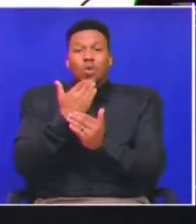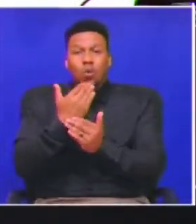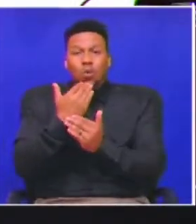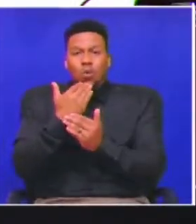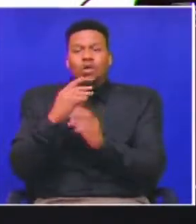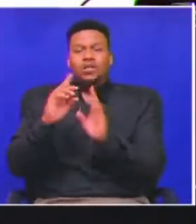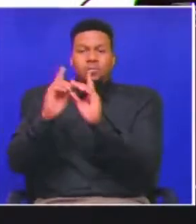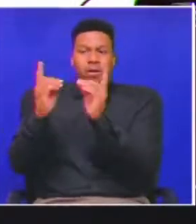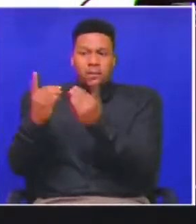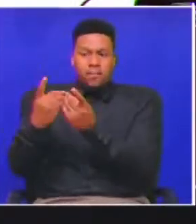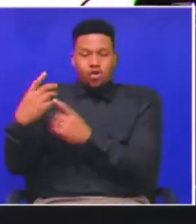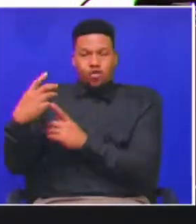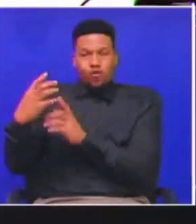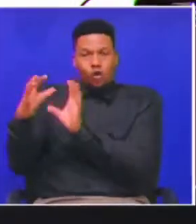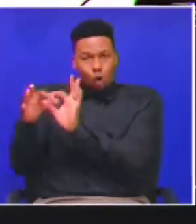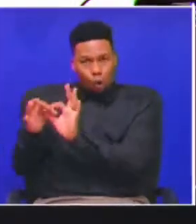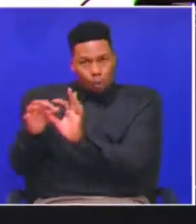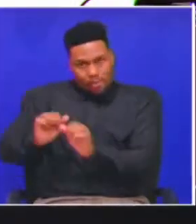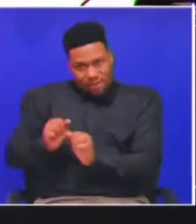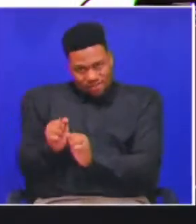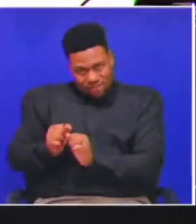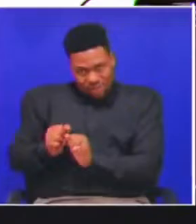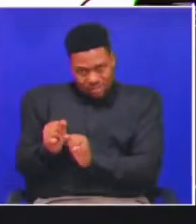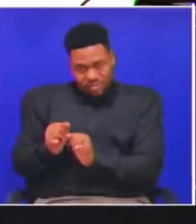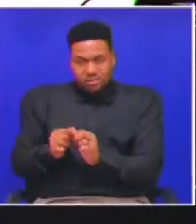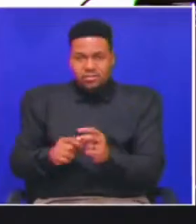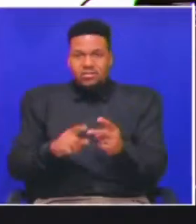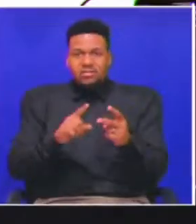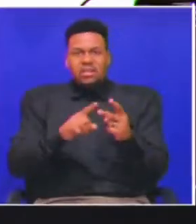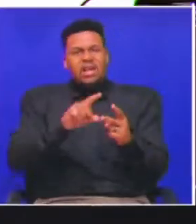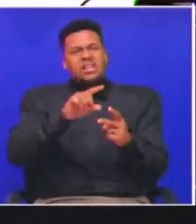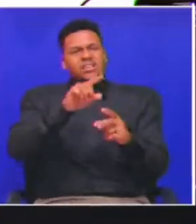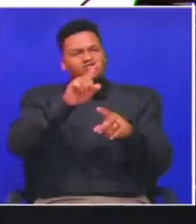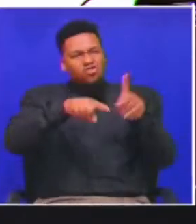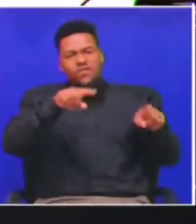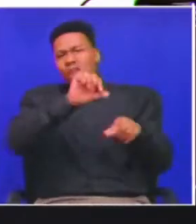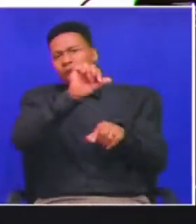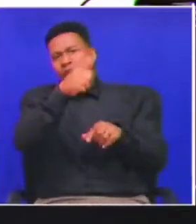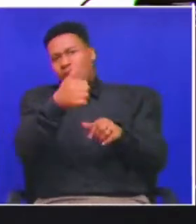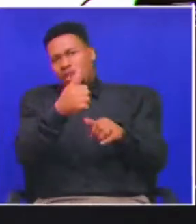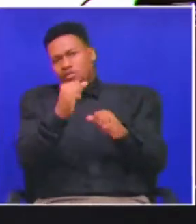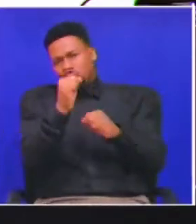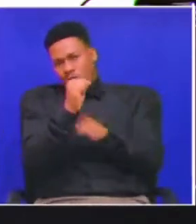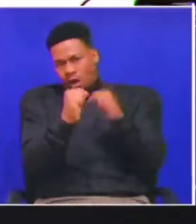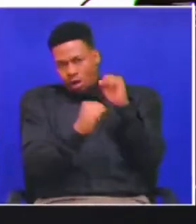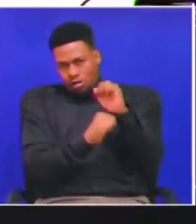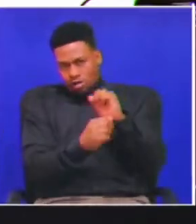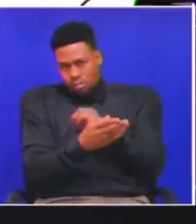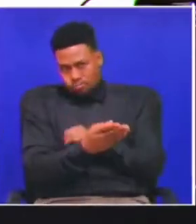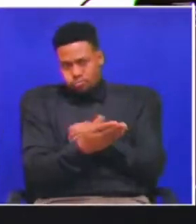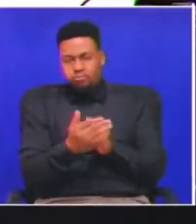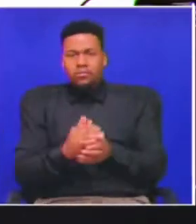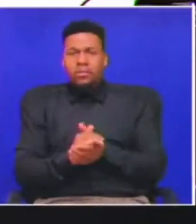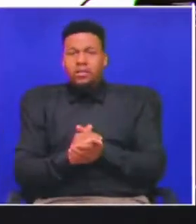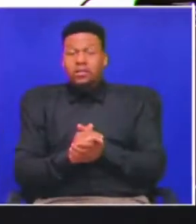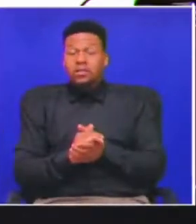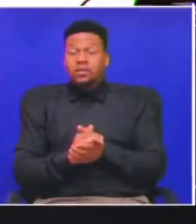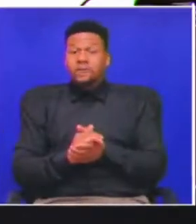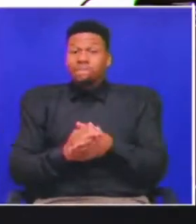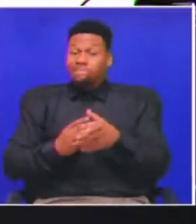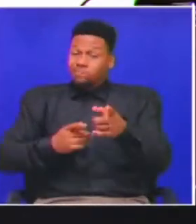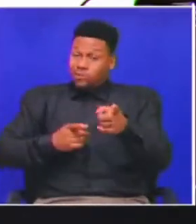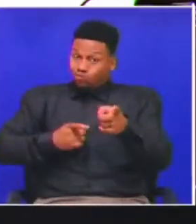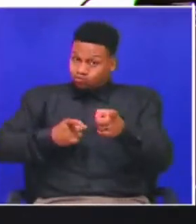and the Inland Inspectorate and other structures. These structures are coordinated and